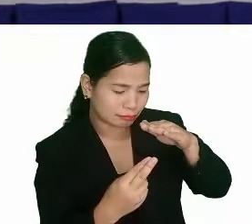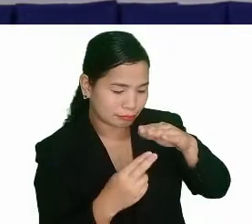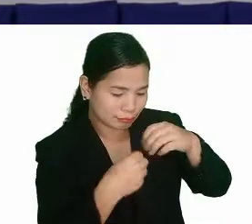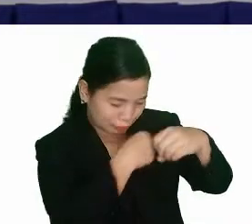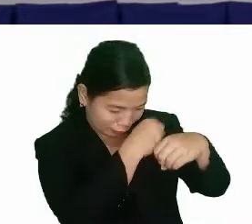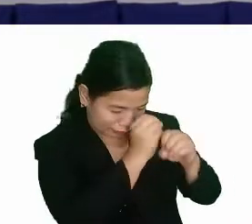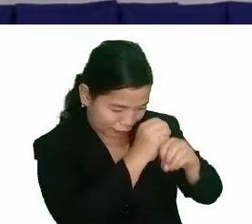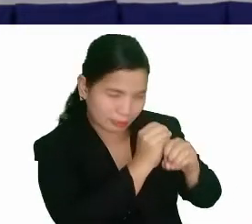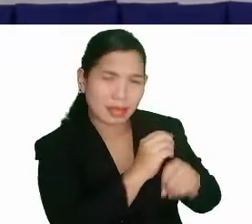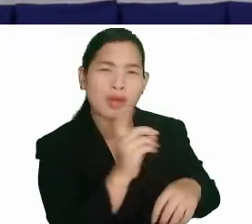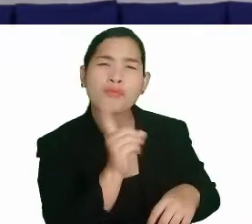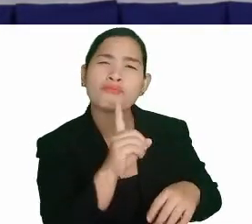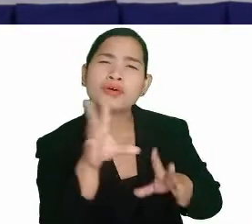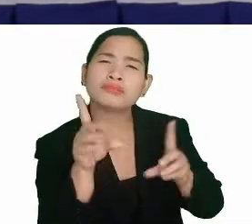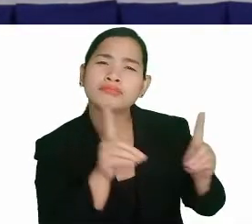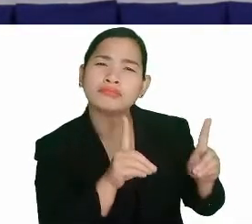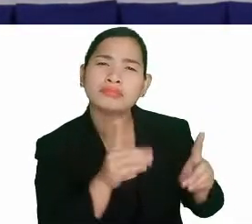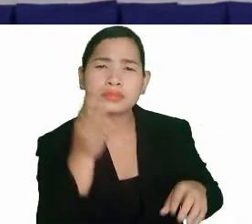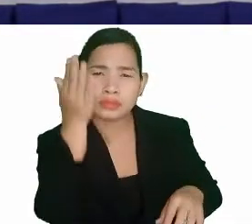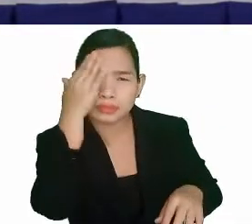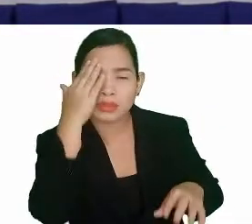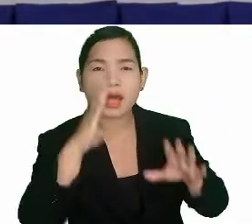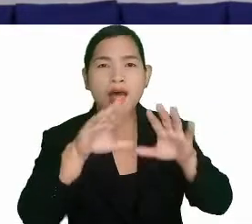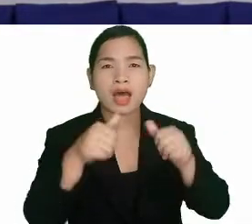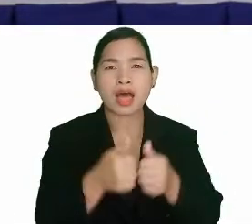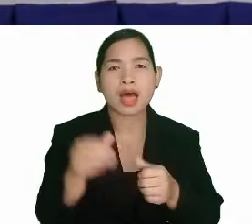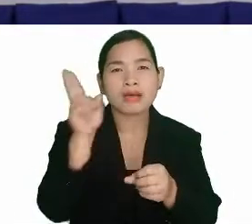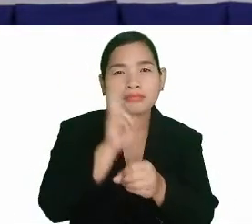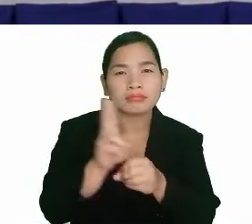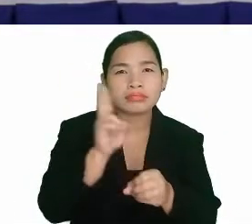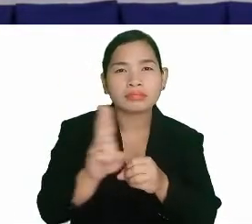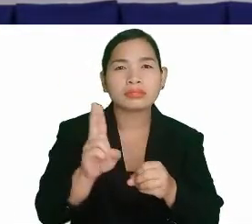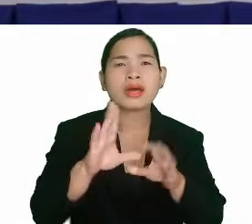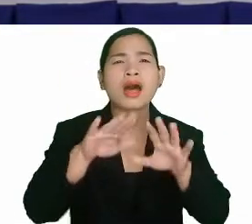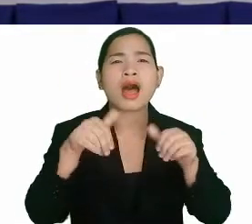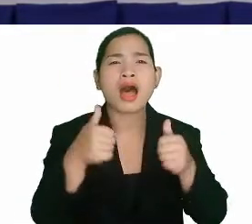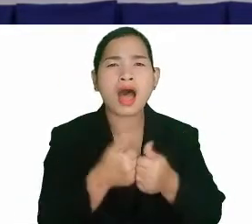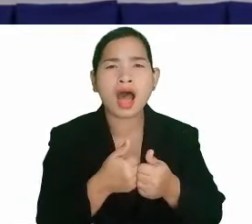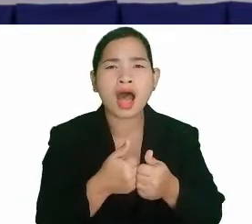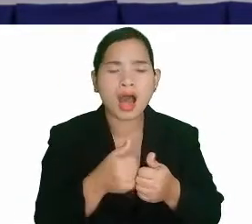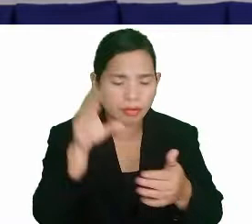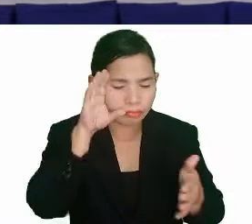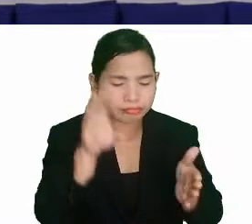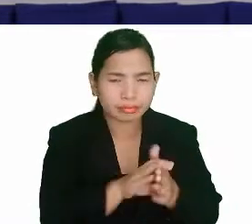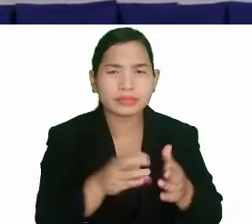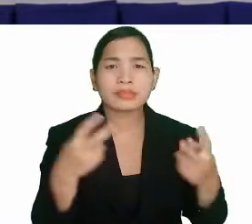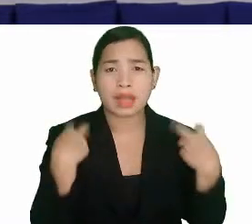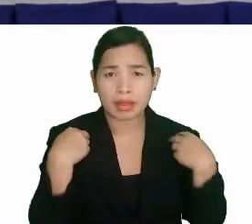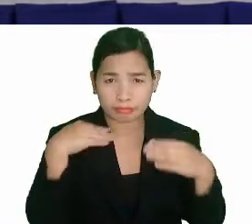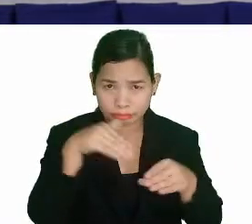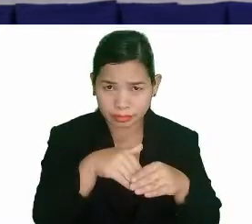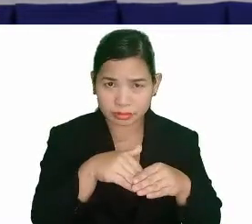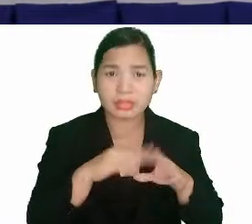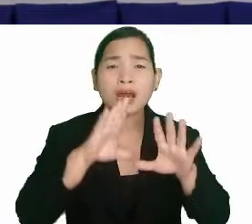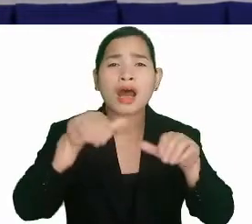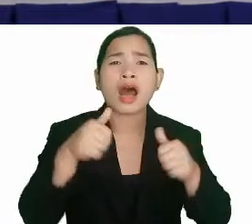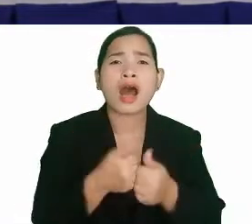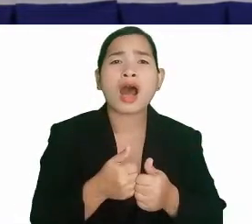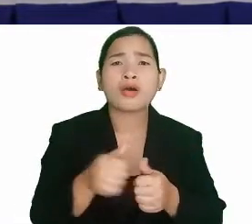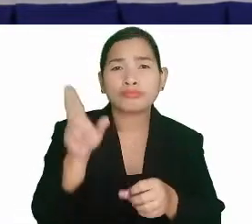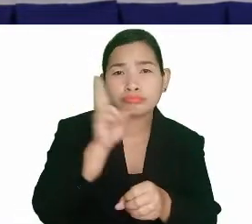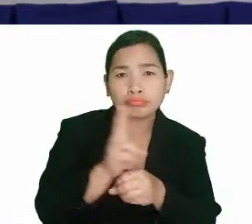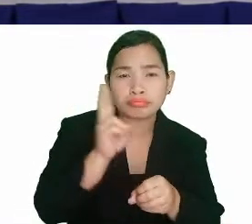do? Do you know how to use the microscope? How do images form in a microscope? How do you manipulate